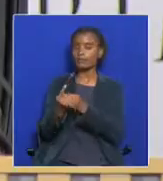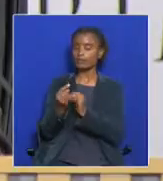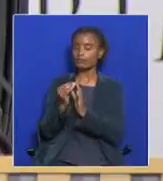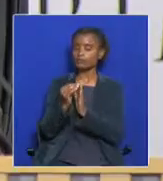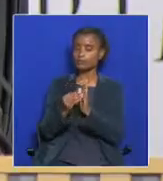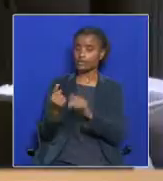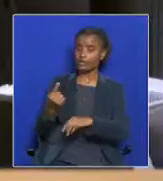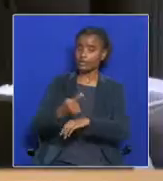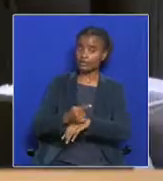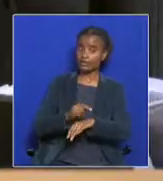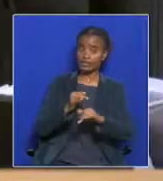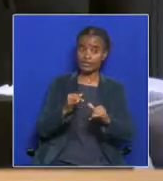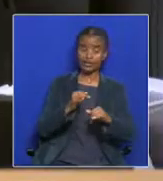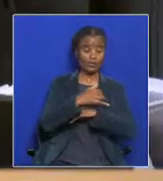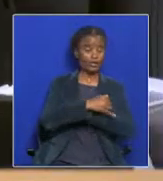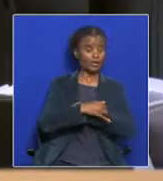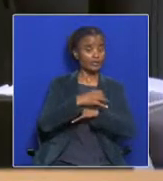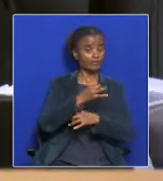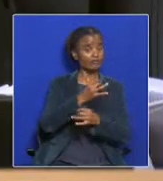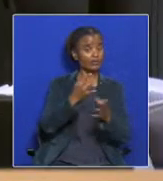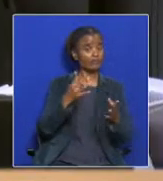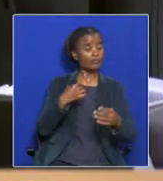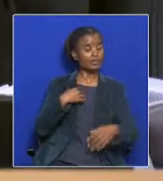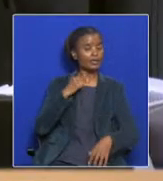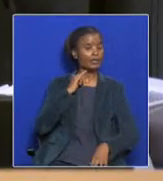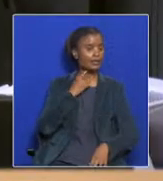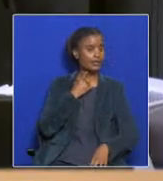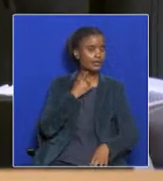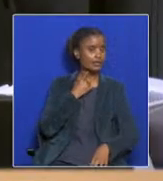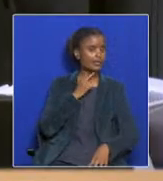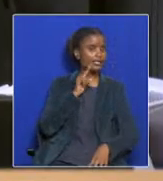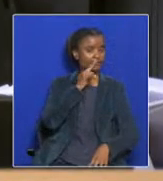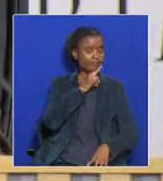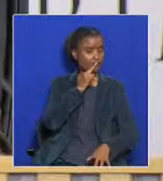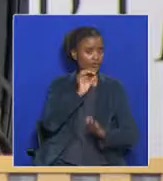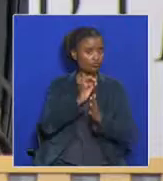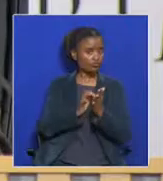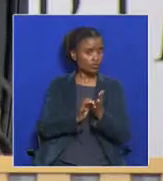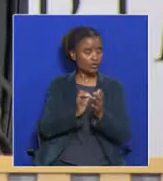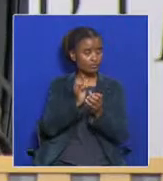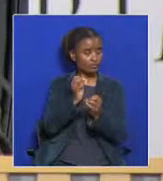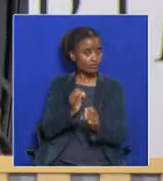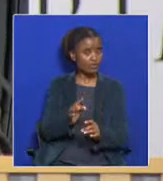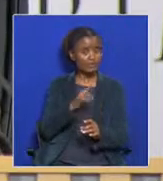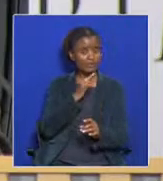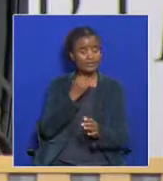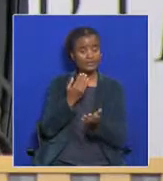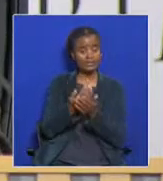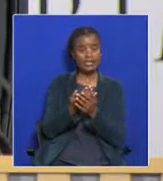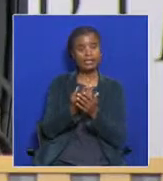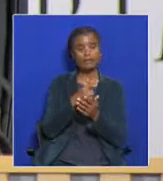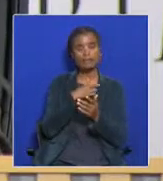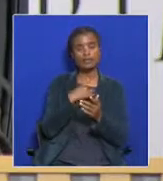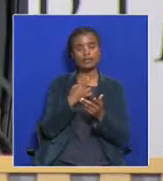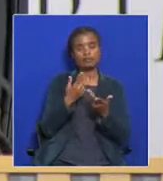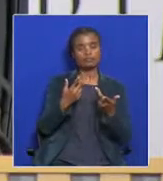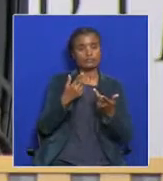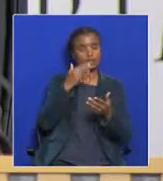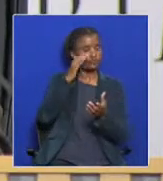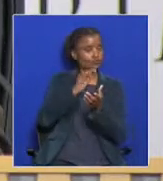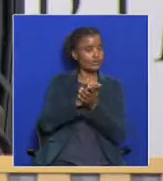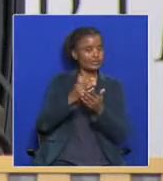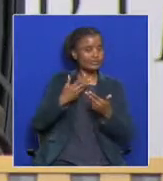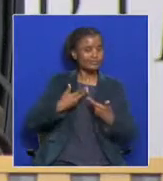I'm lying, I fabricated this, it shoots down my entire credibility and integrity. And I feel this is an ambush